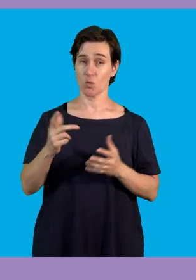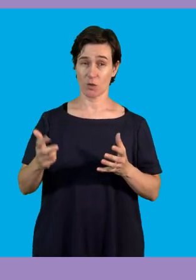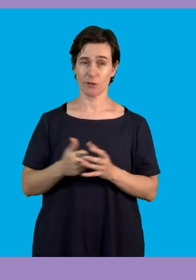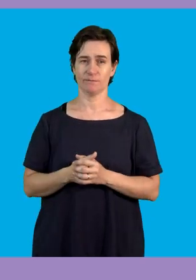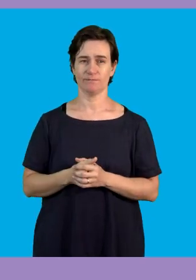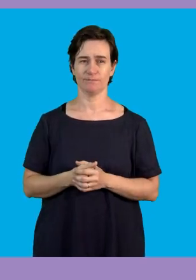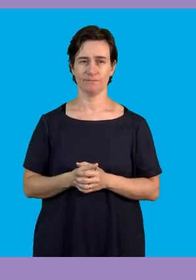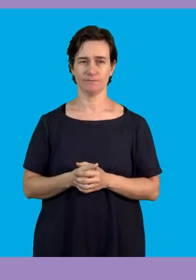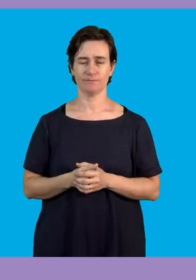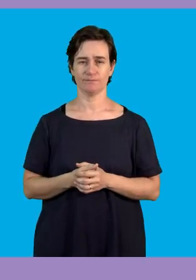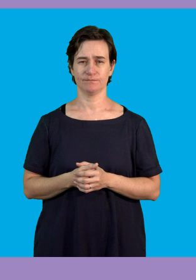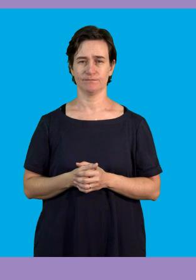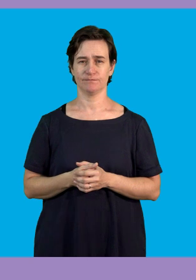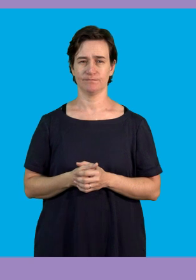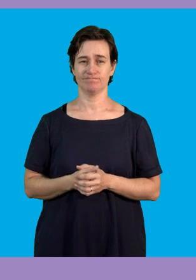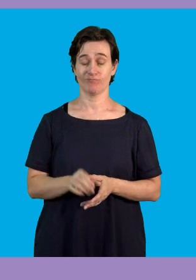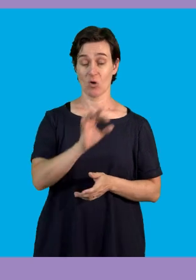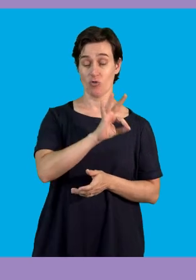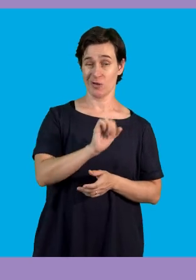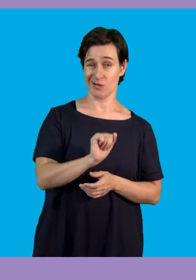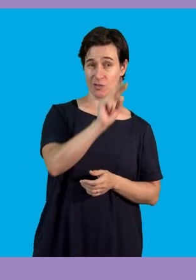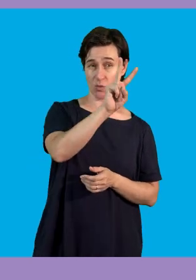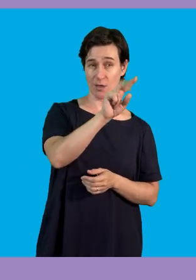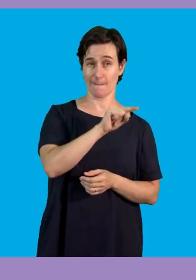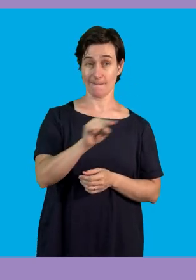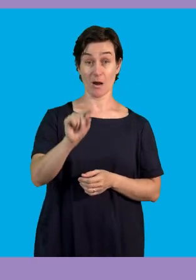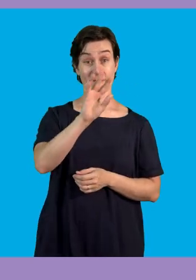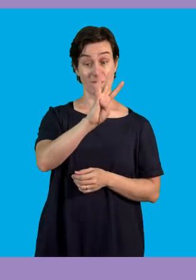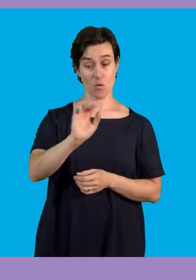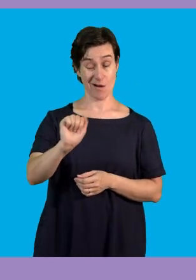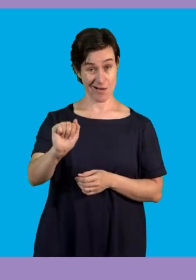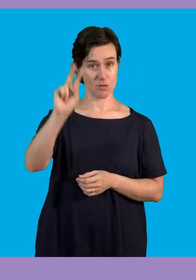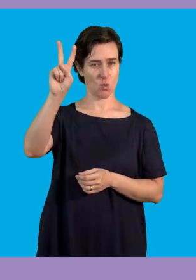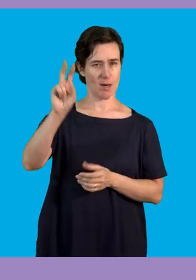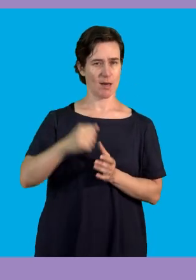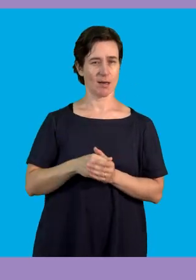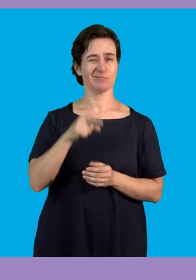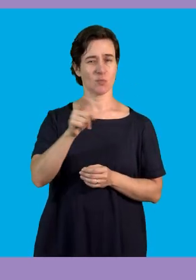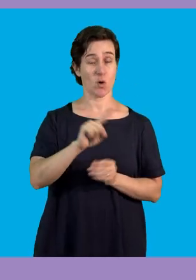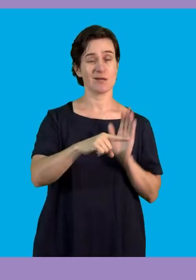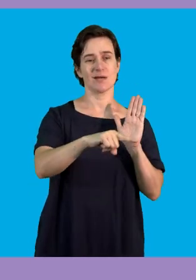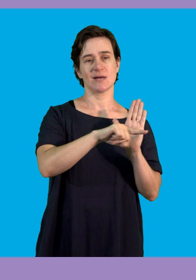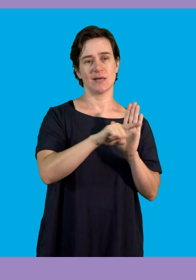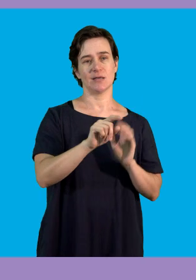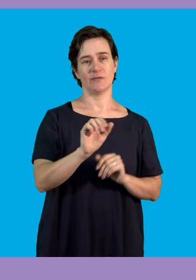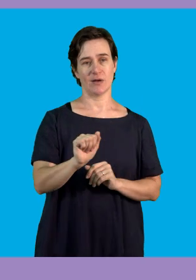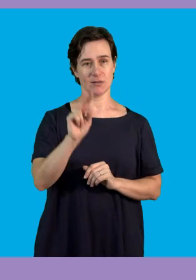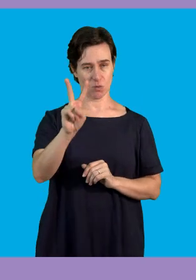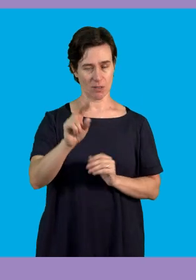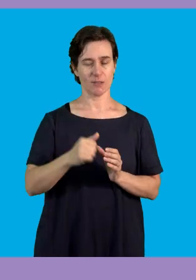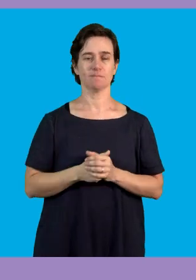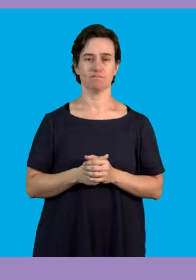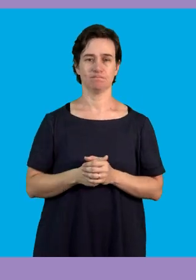therefore, would be 3a squared minus 4a squared is negative a